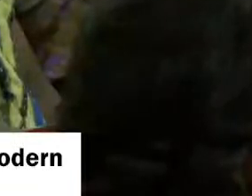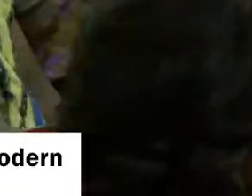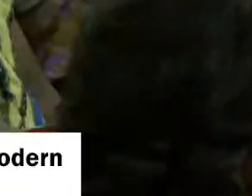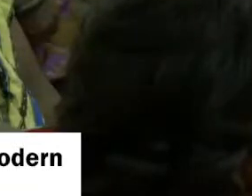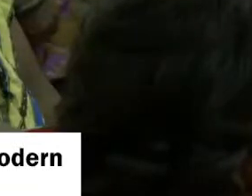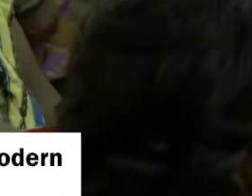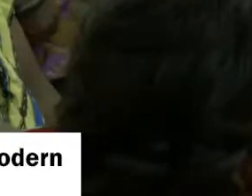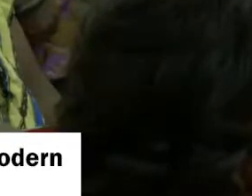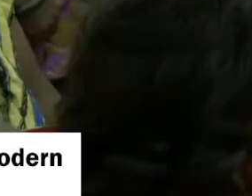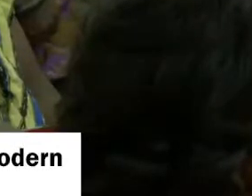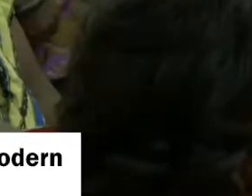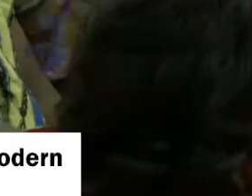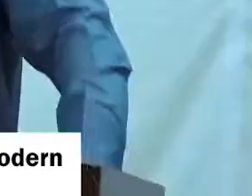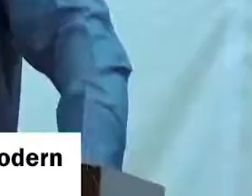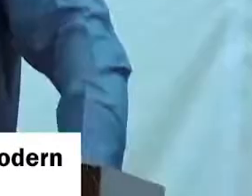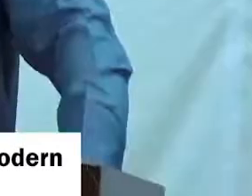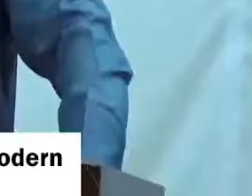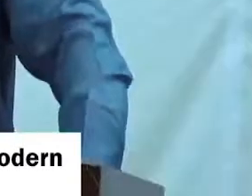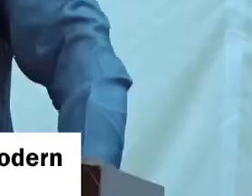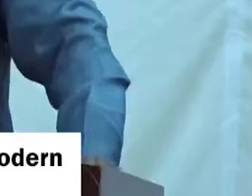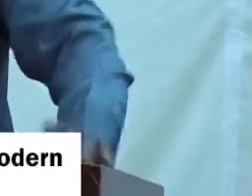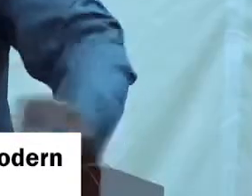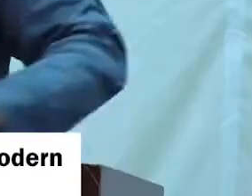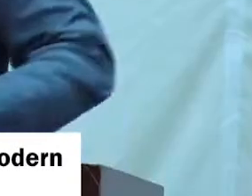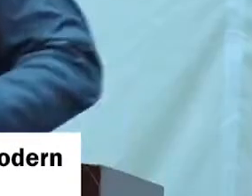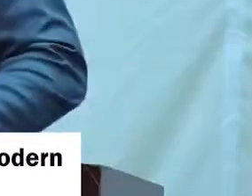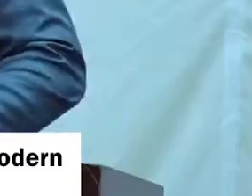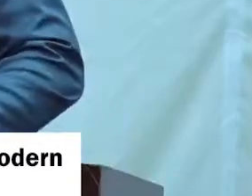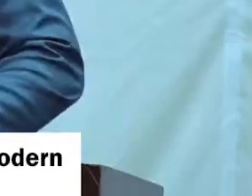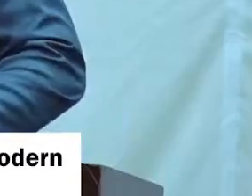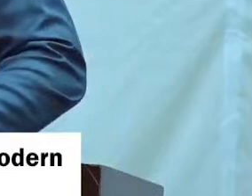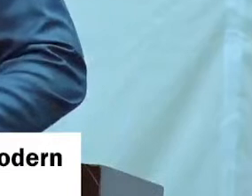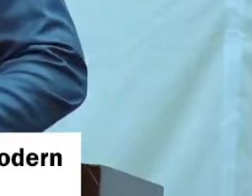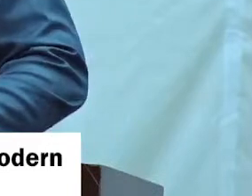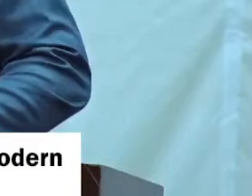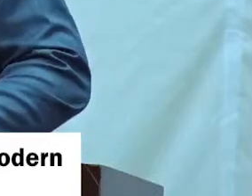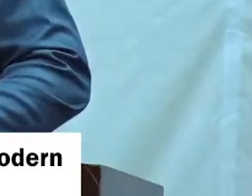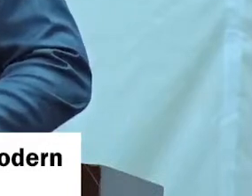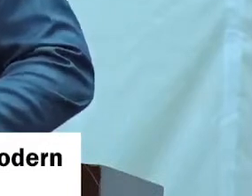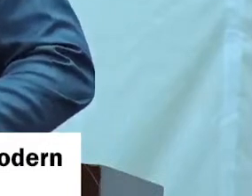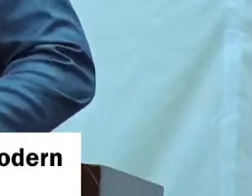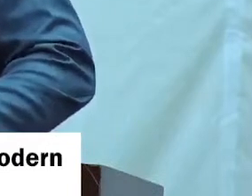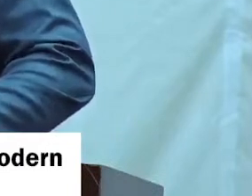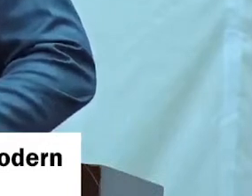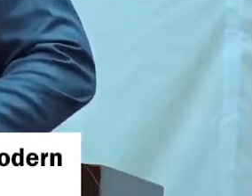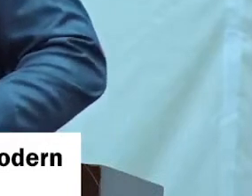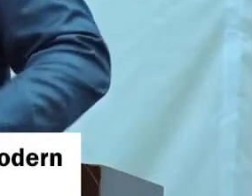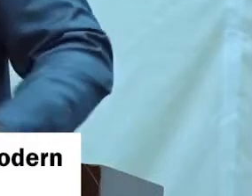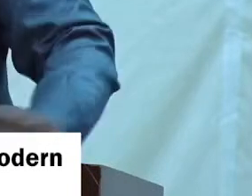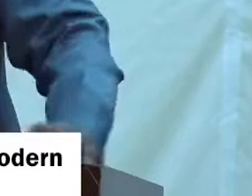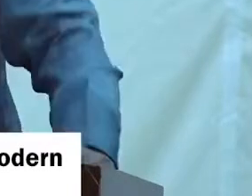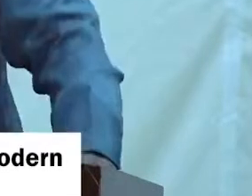former chair of the Ghana Electoral Commission, Dr. Kweju Afarijan,